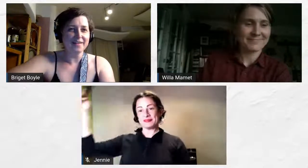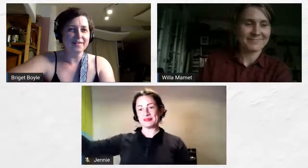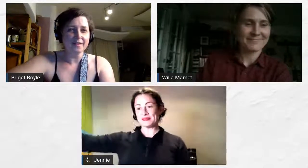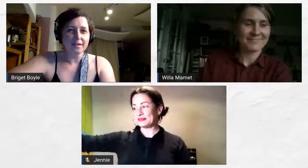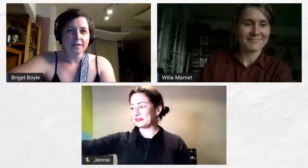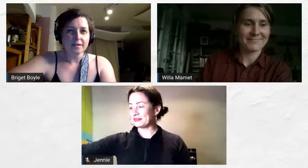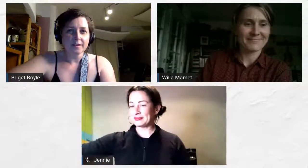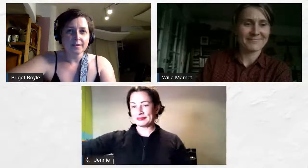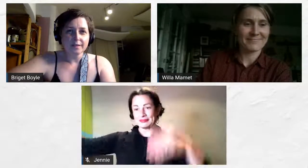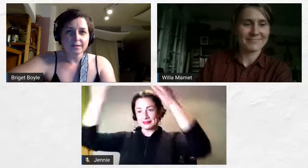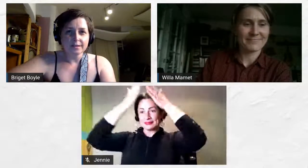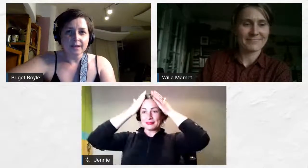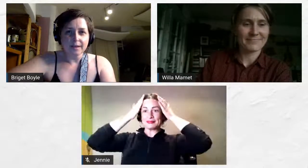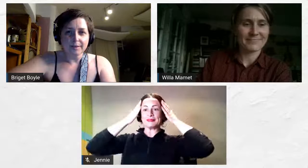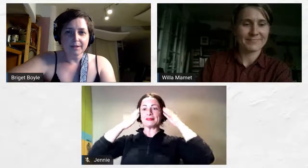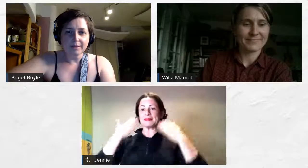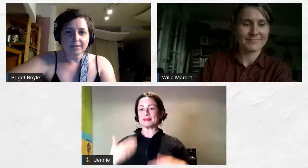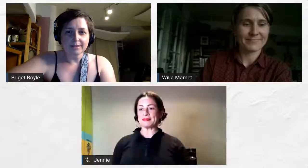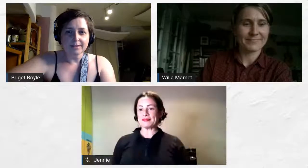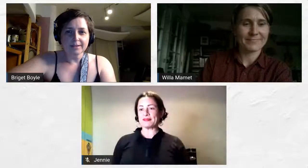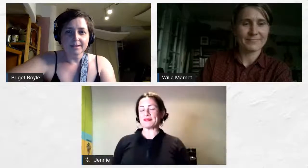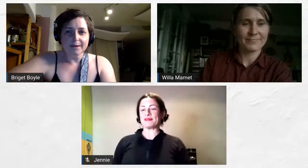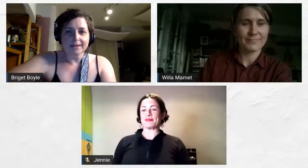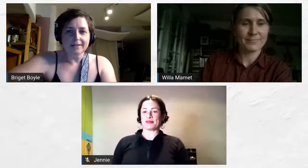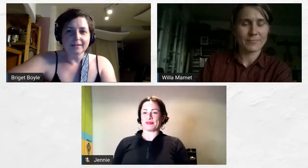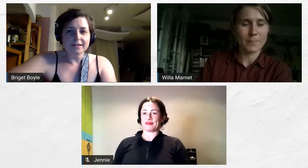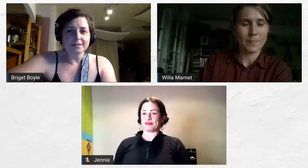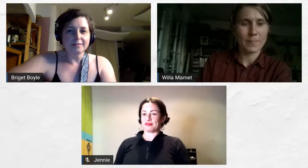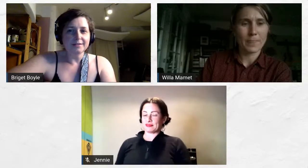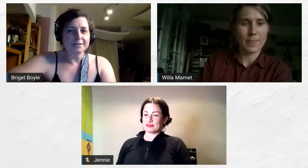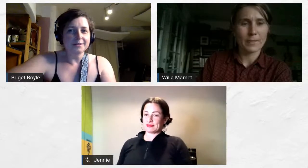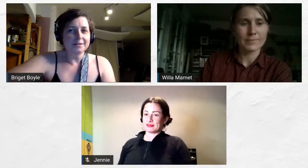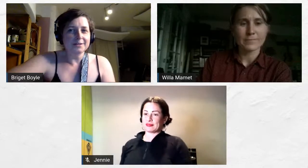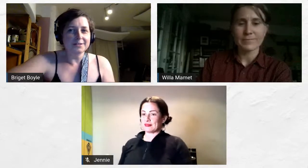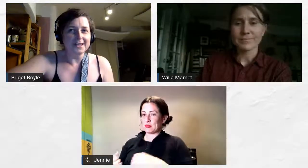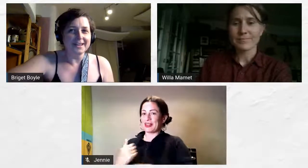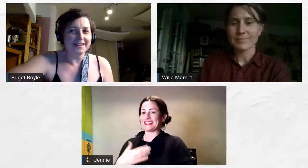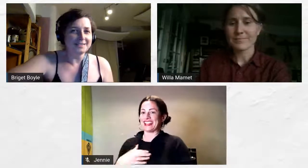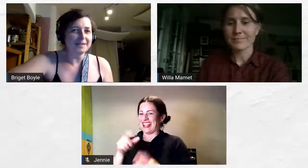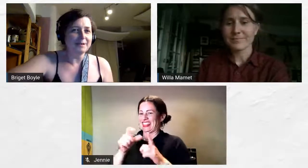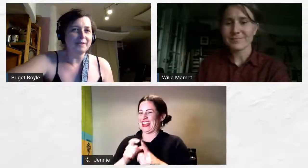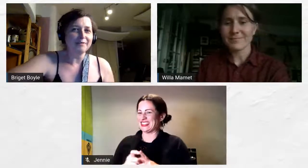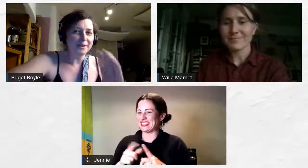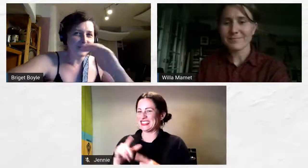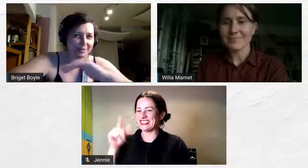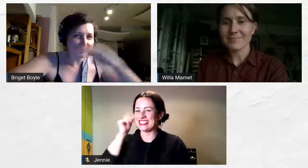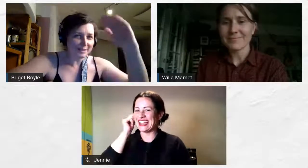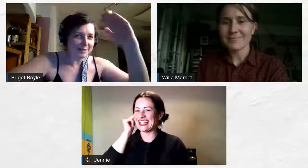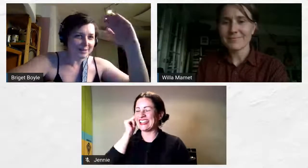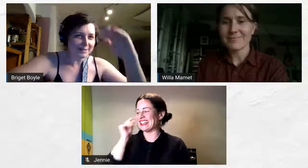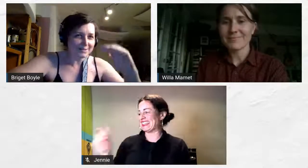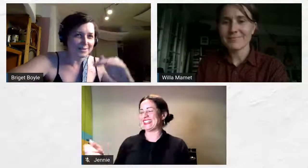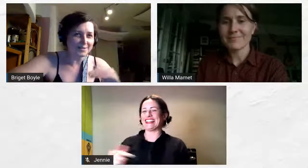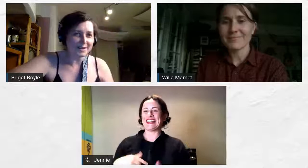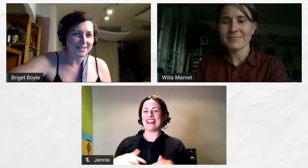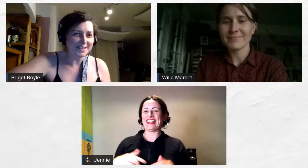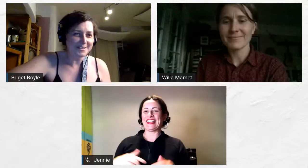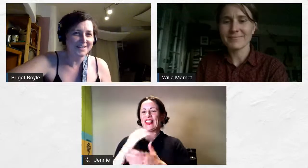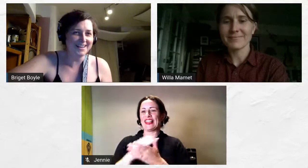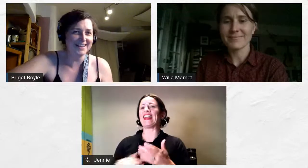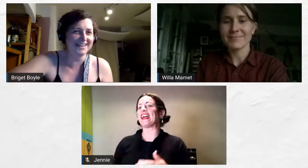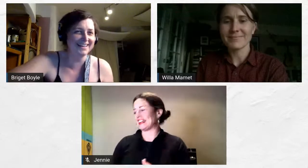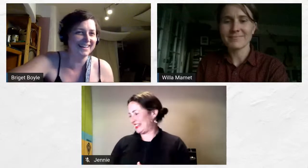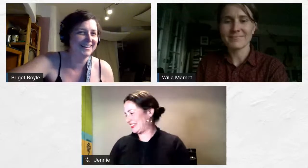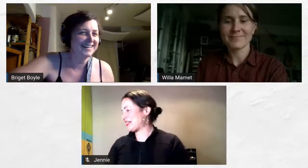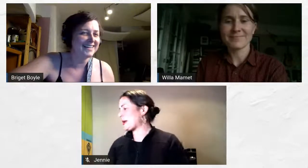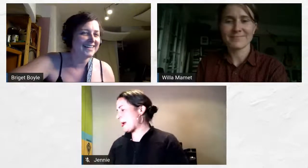Hooray! Let's see. I'm going to send my lyrics over to Jenny. It's going to be a full lyric situation.